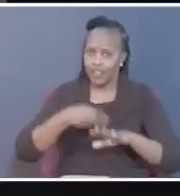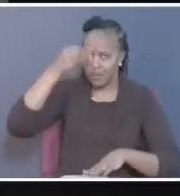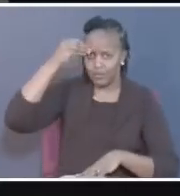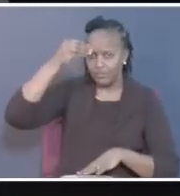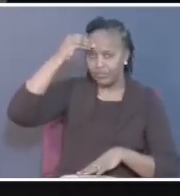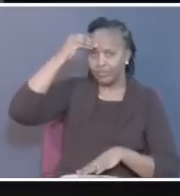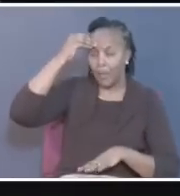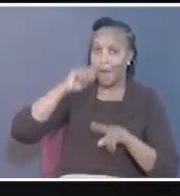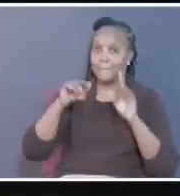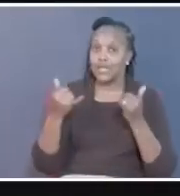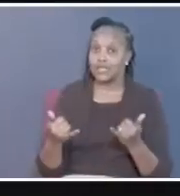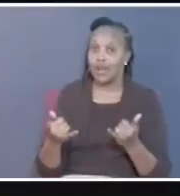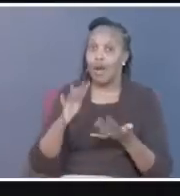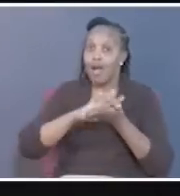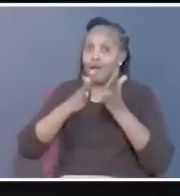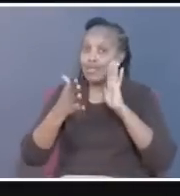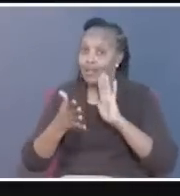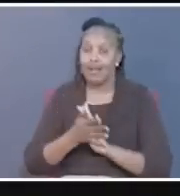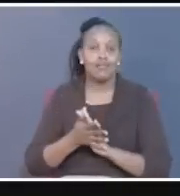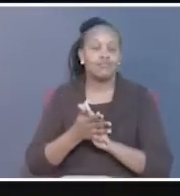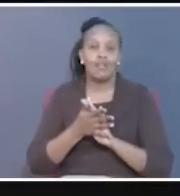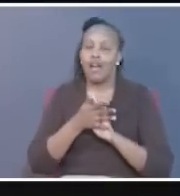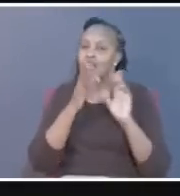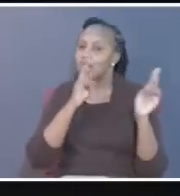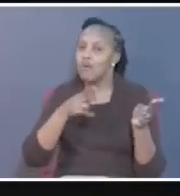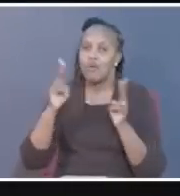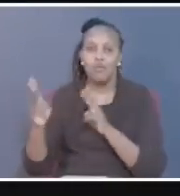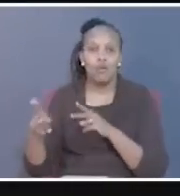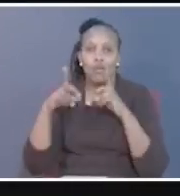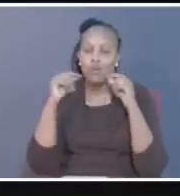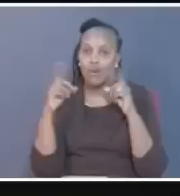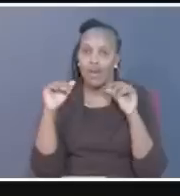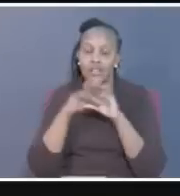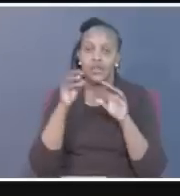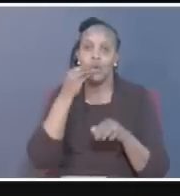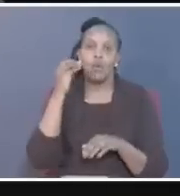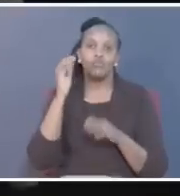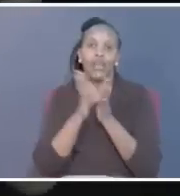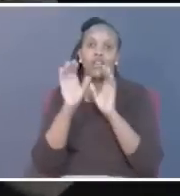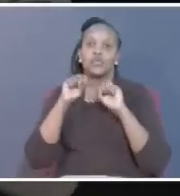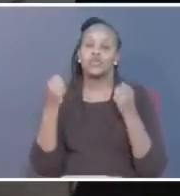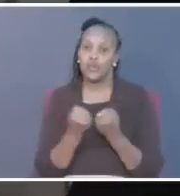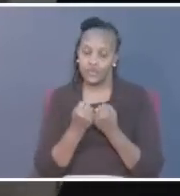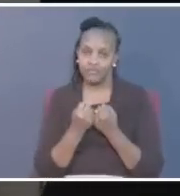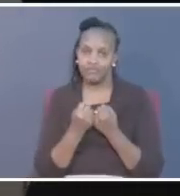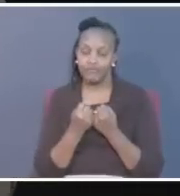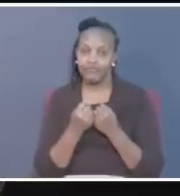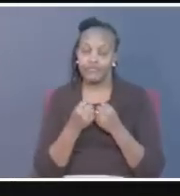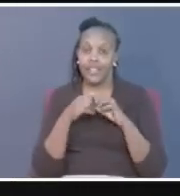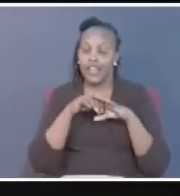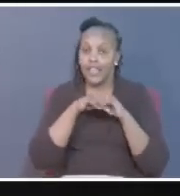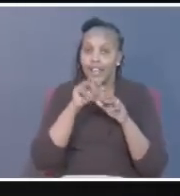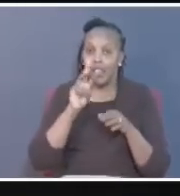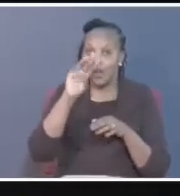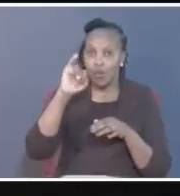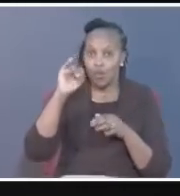now, it has become a buzzword in our homes and in our societies. Wikipedia defines